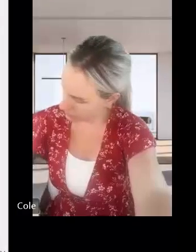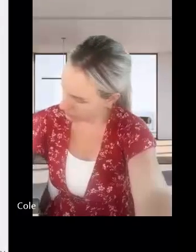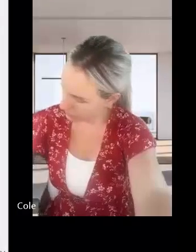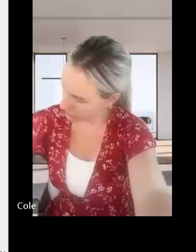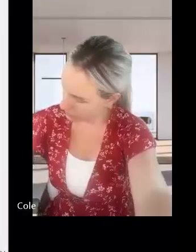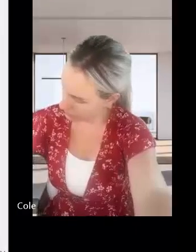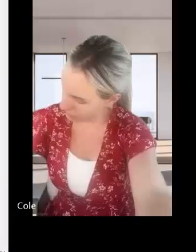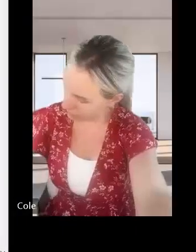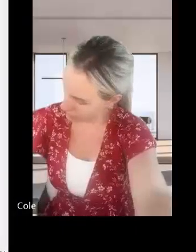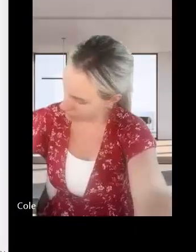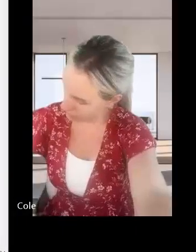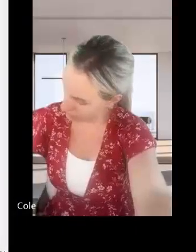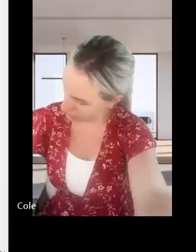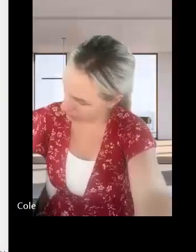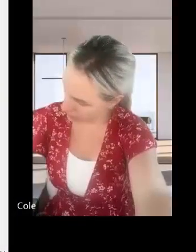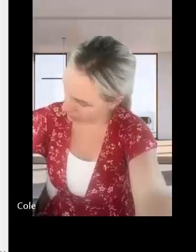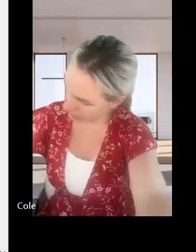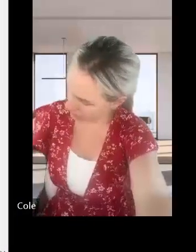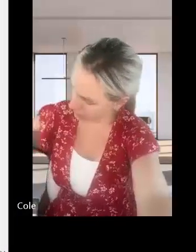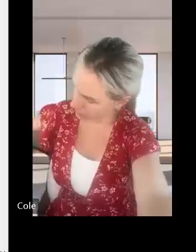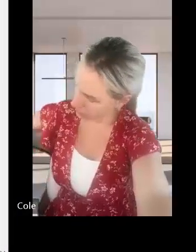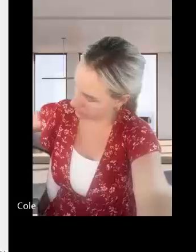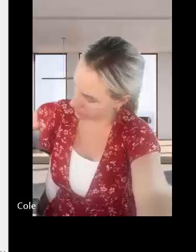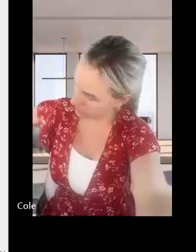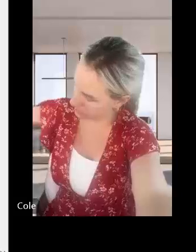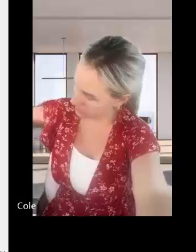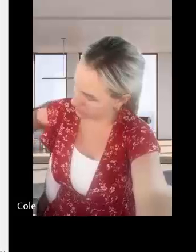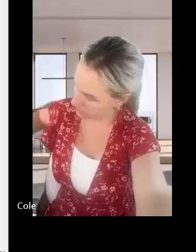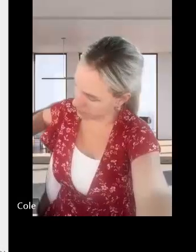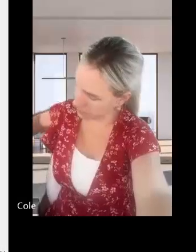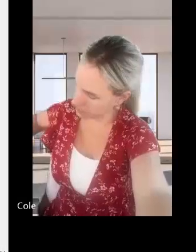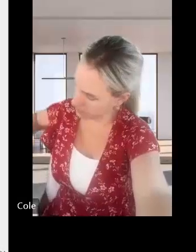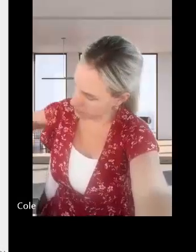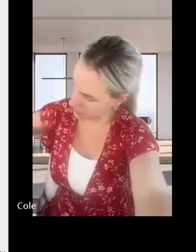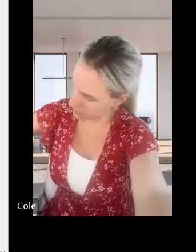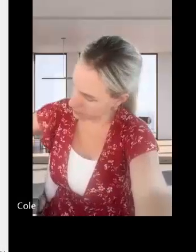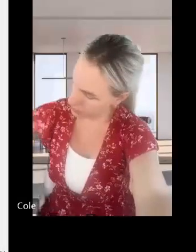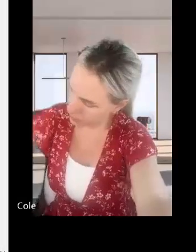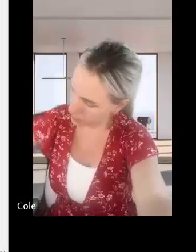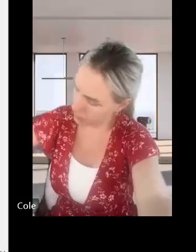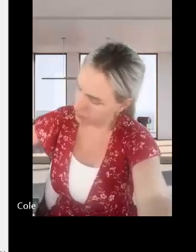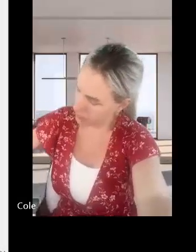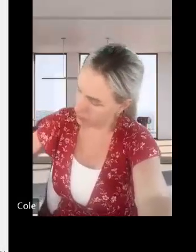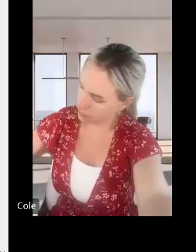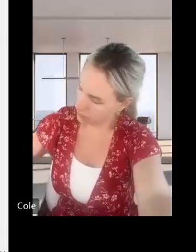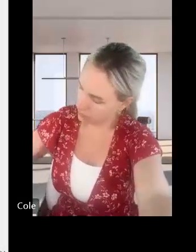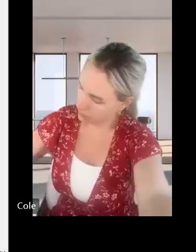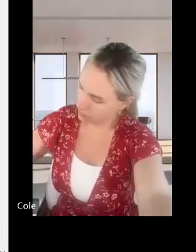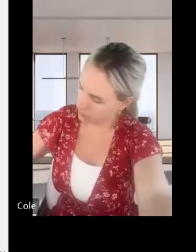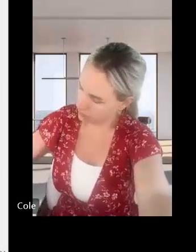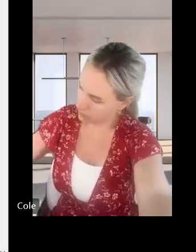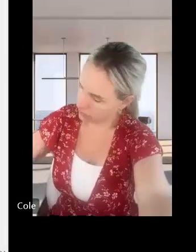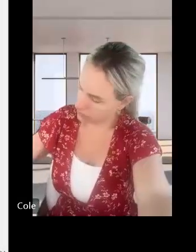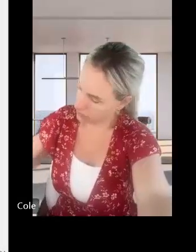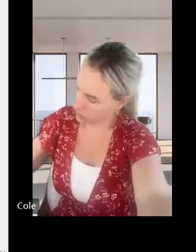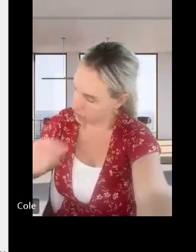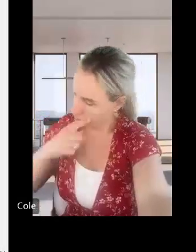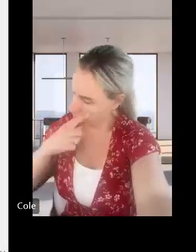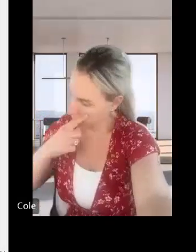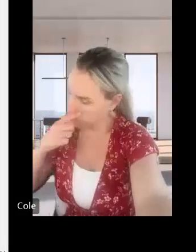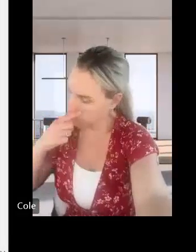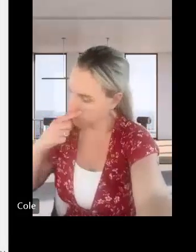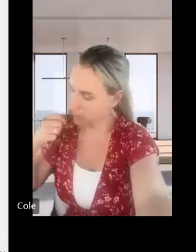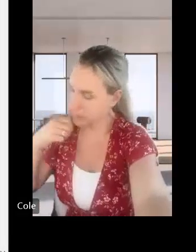there are two business cases from that area. The first business case, it's a number